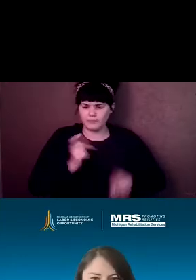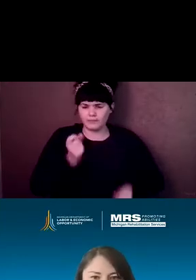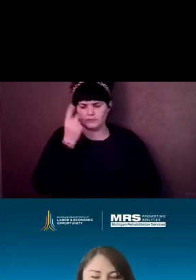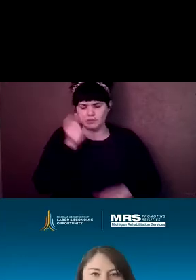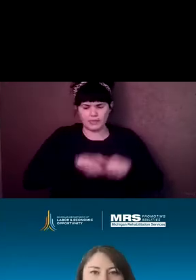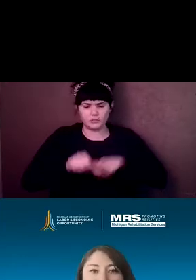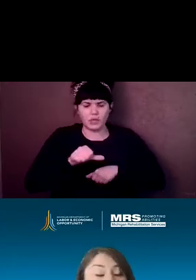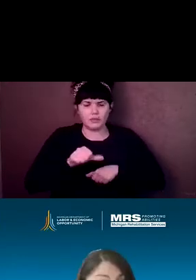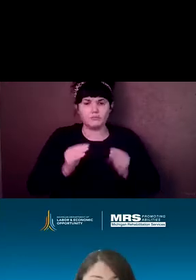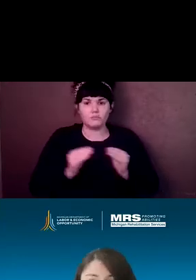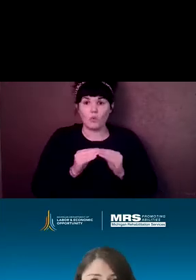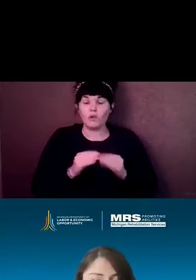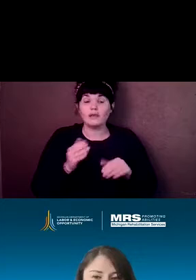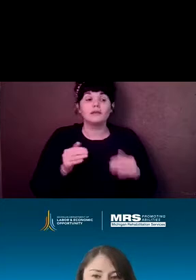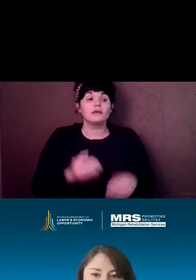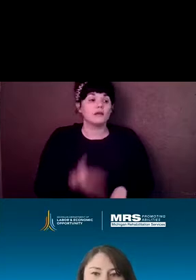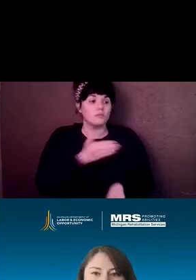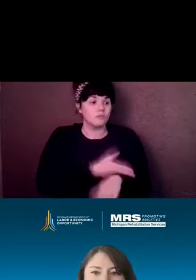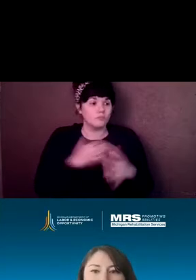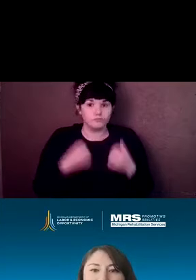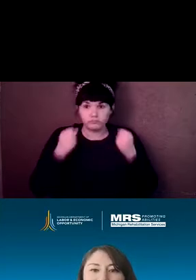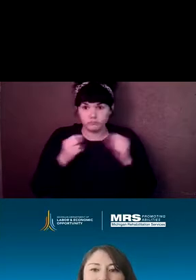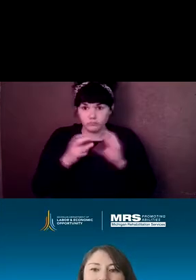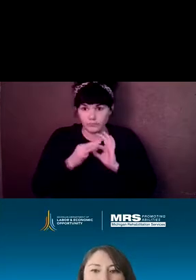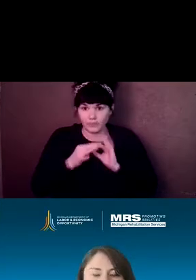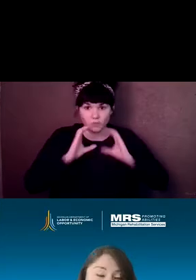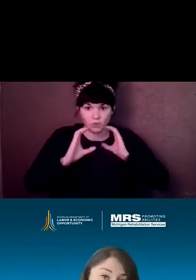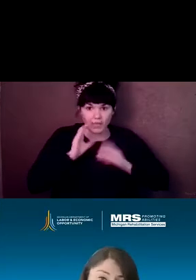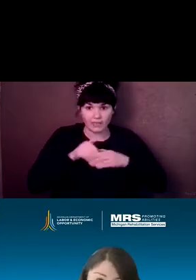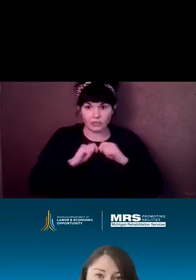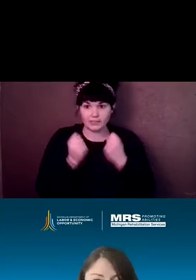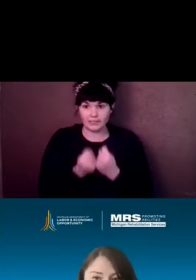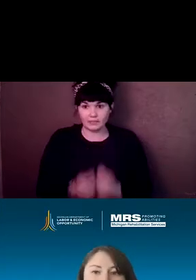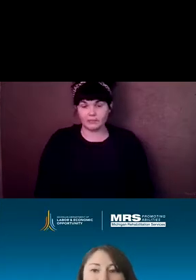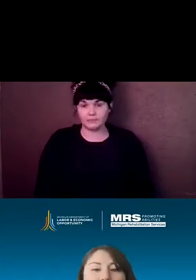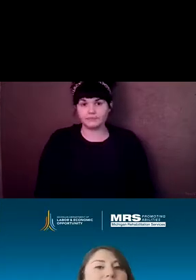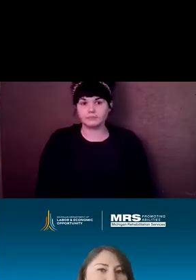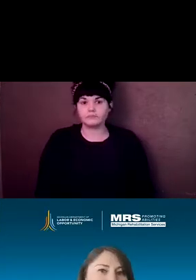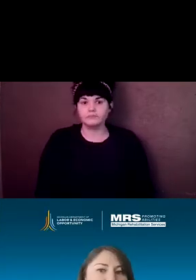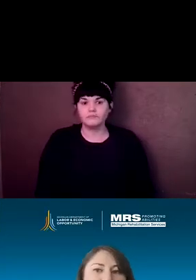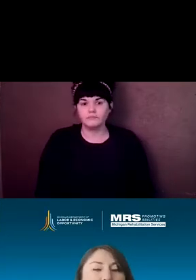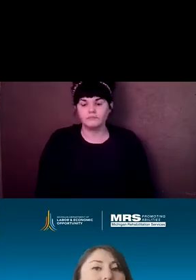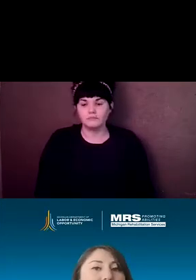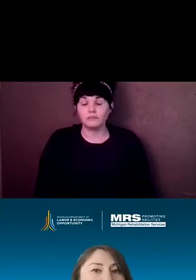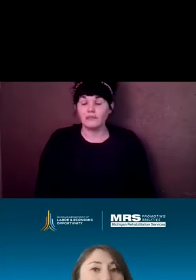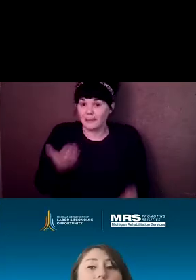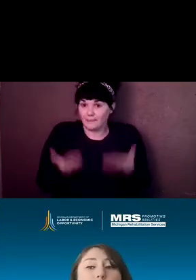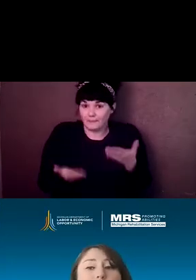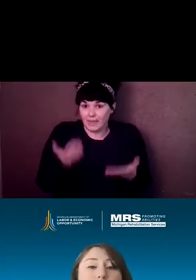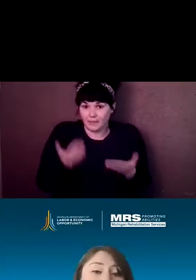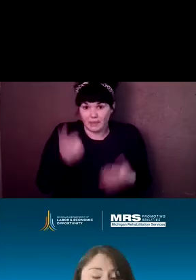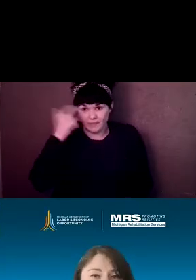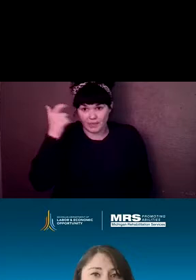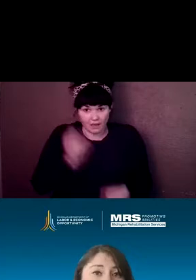strengthen relationships and improve communication within teams. And maybe because of COVID, we have become